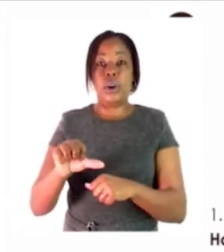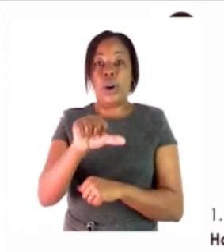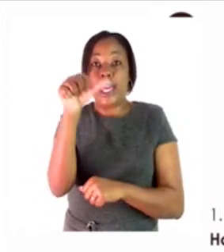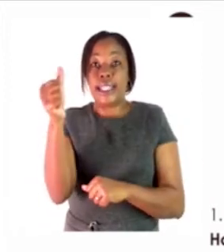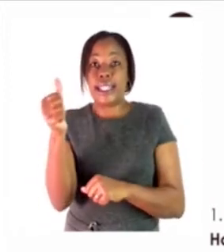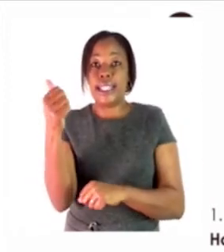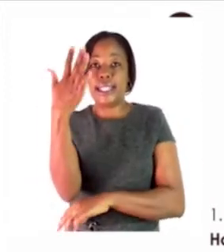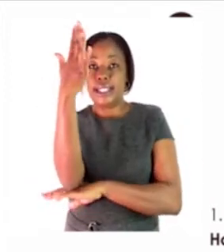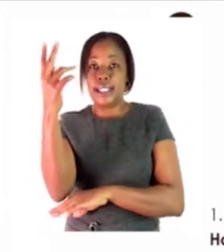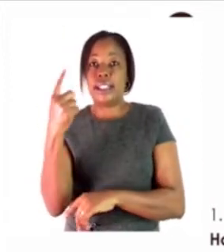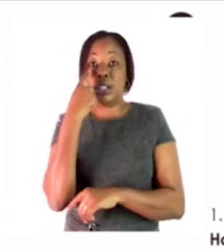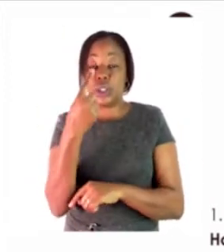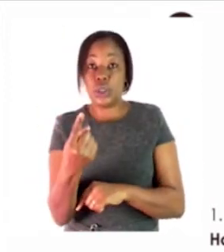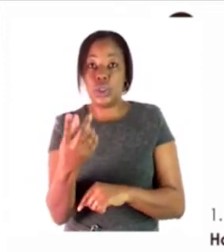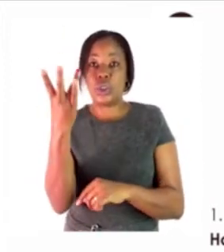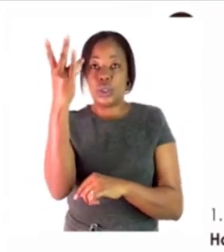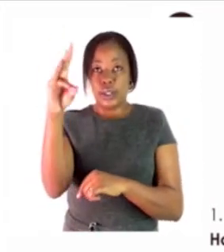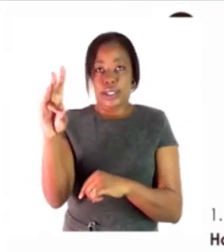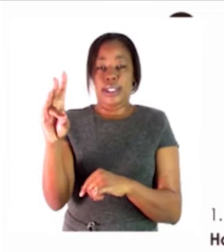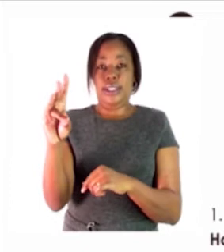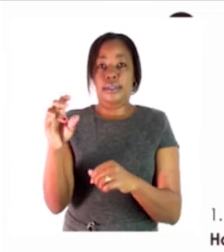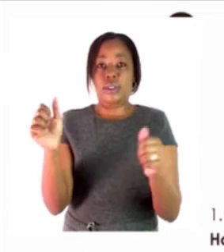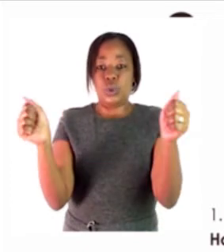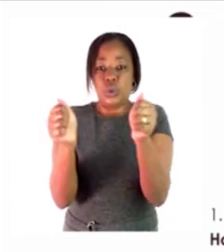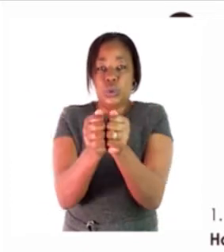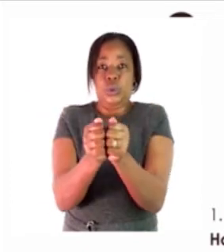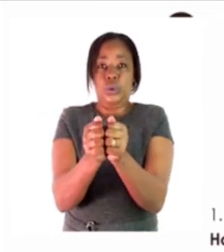together? Did you understand the statement there?